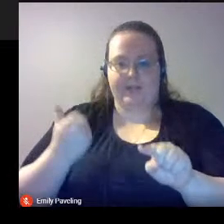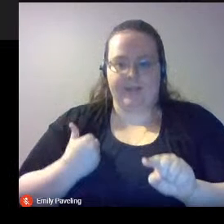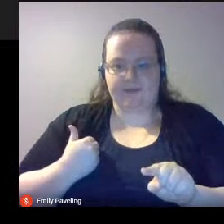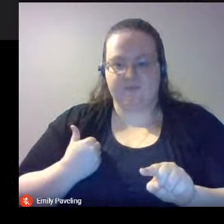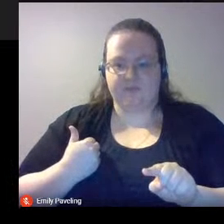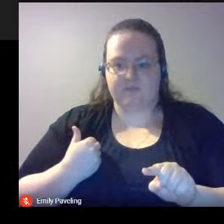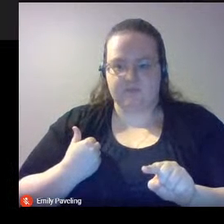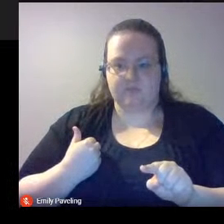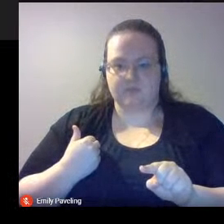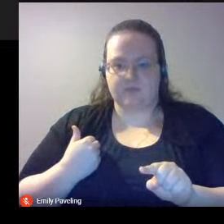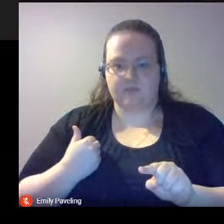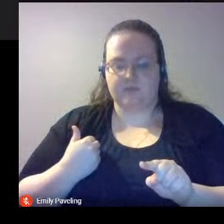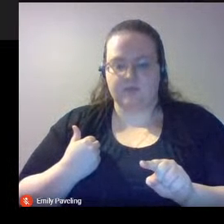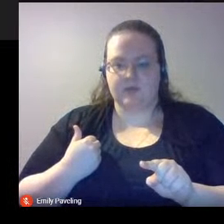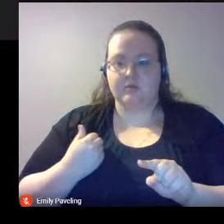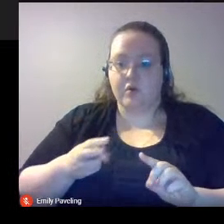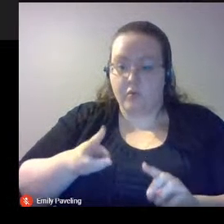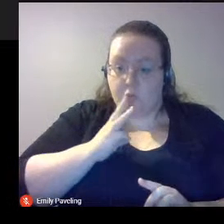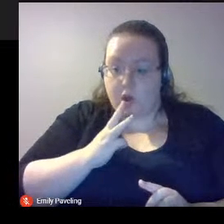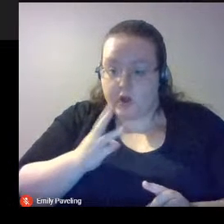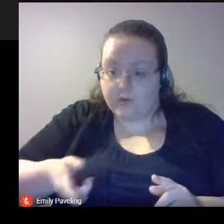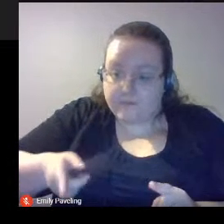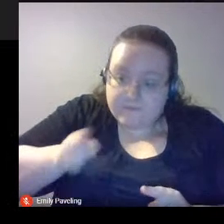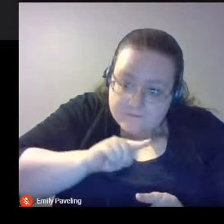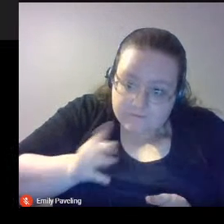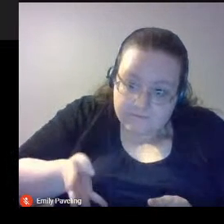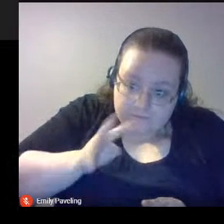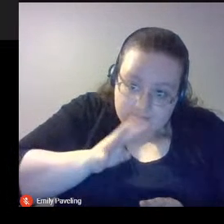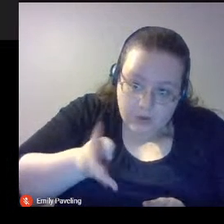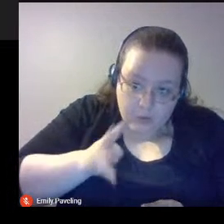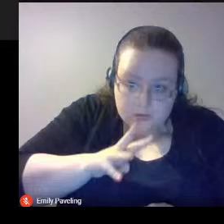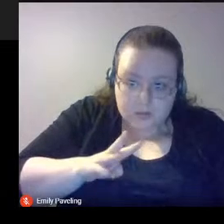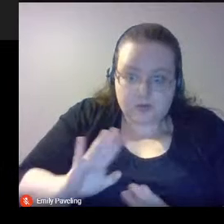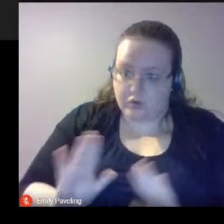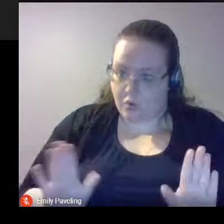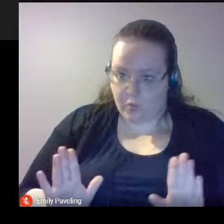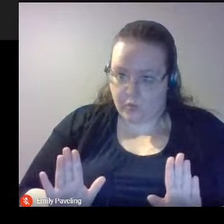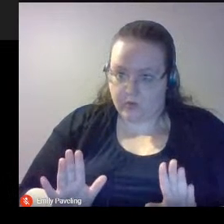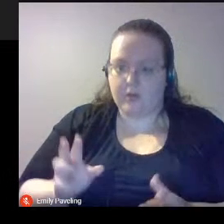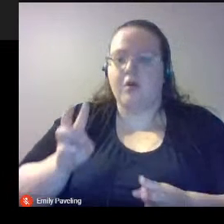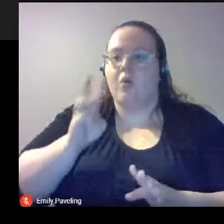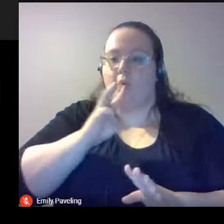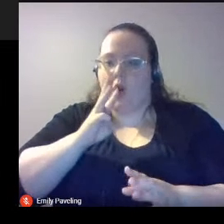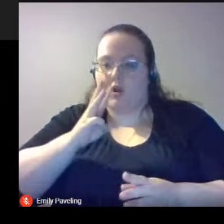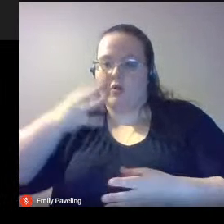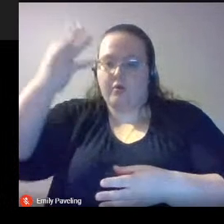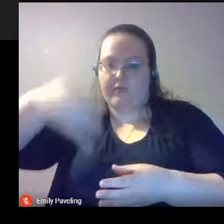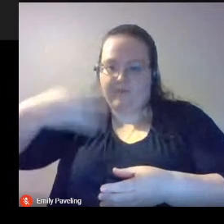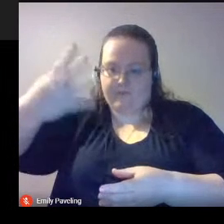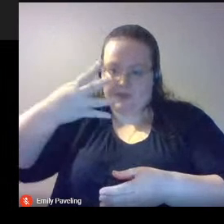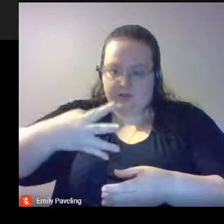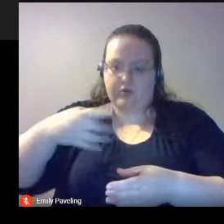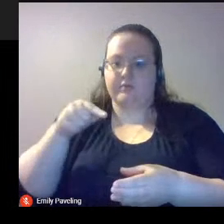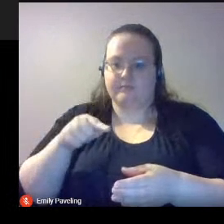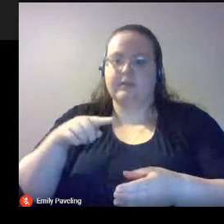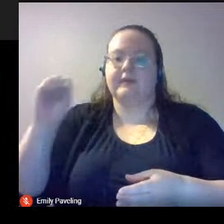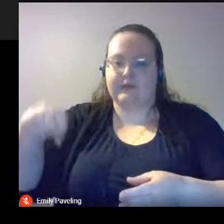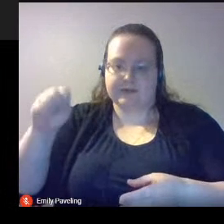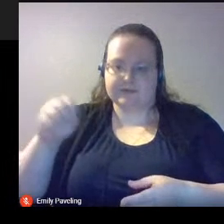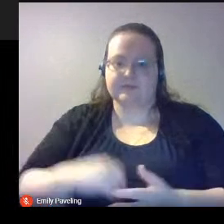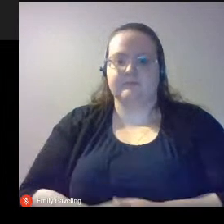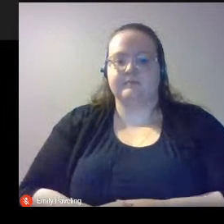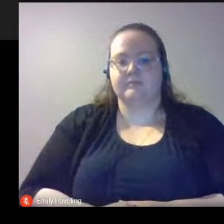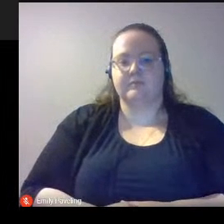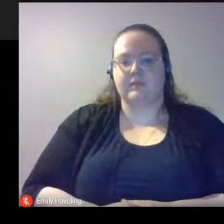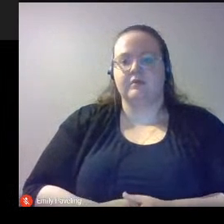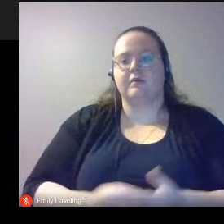that we've set up throughout the building as well. So these are the plexiglass barriers to promote or provide a barrier between